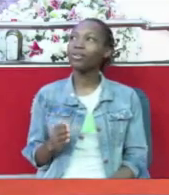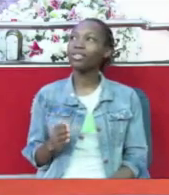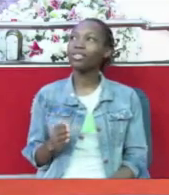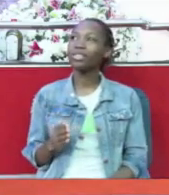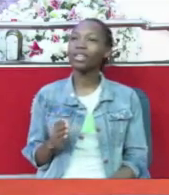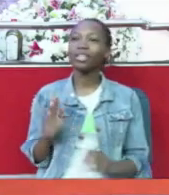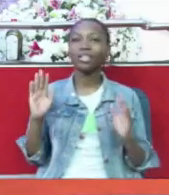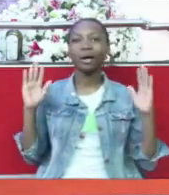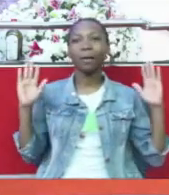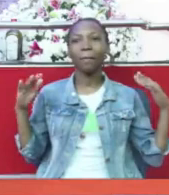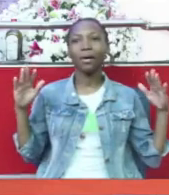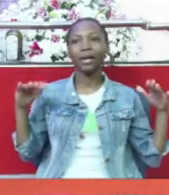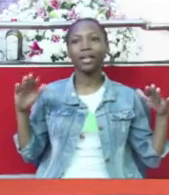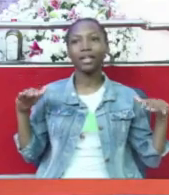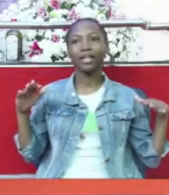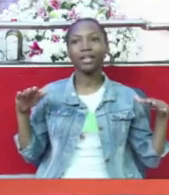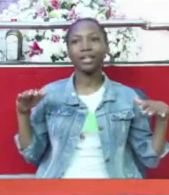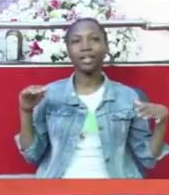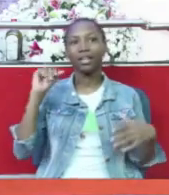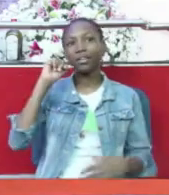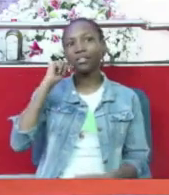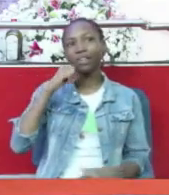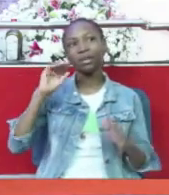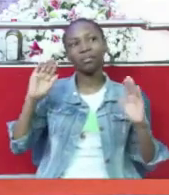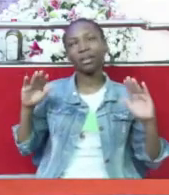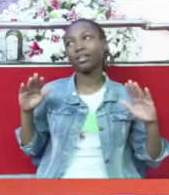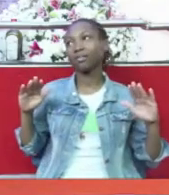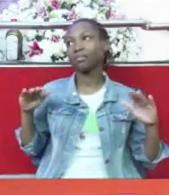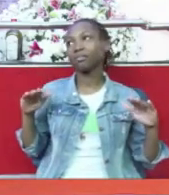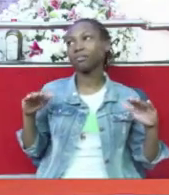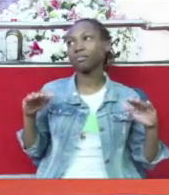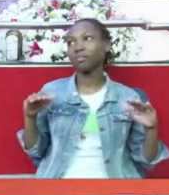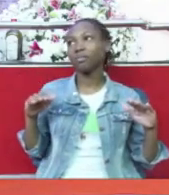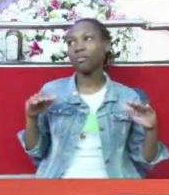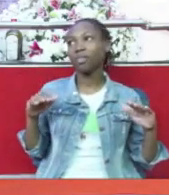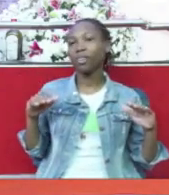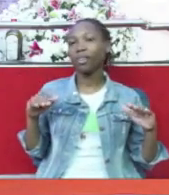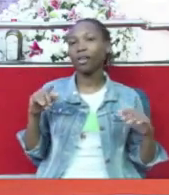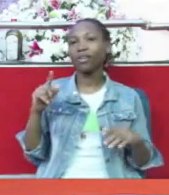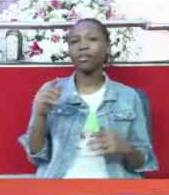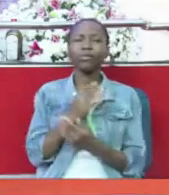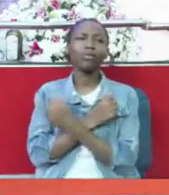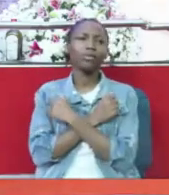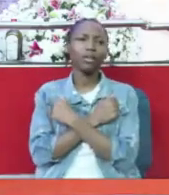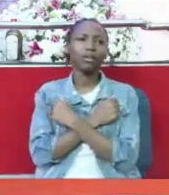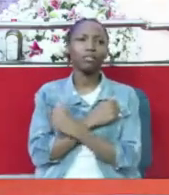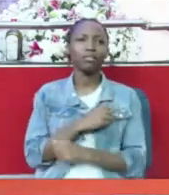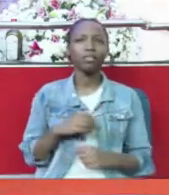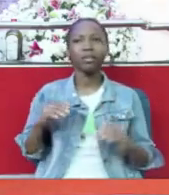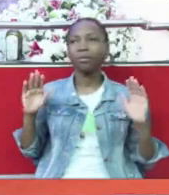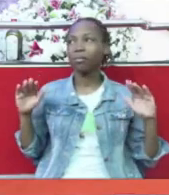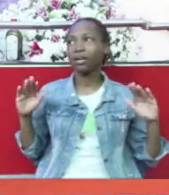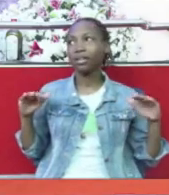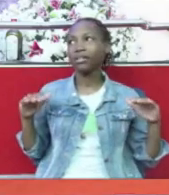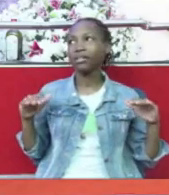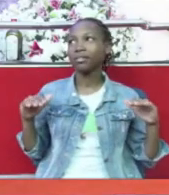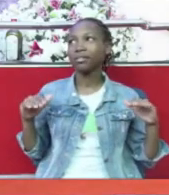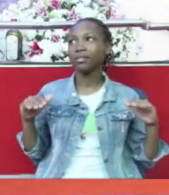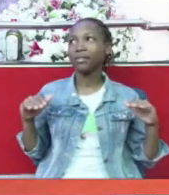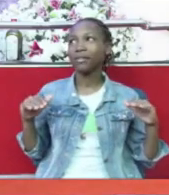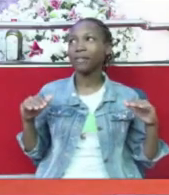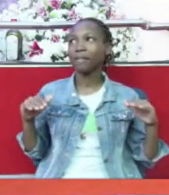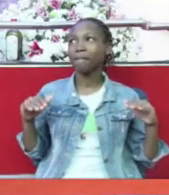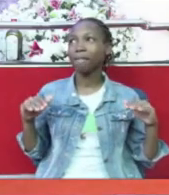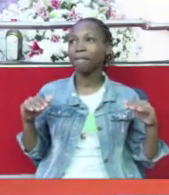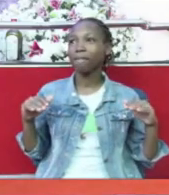nje. Njiwa, the bird. And I admire it so much I contain it in my house. You know what happens? It dies